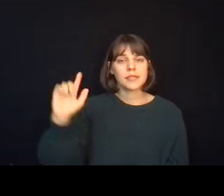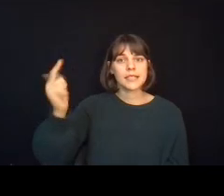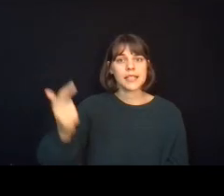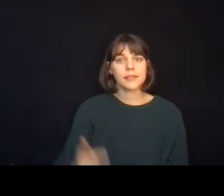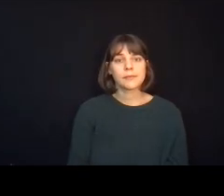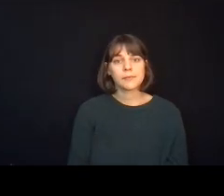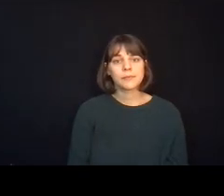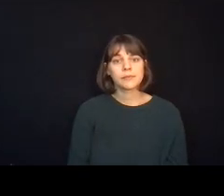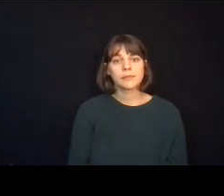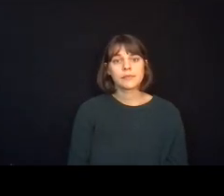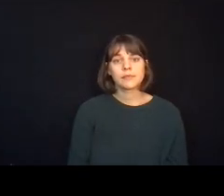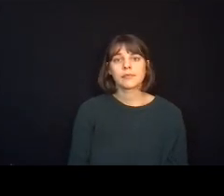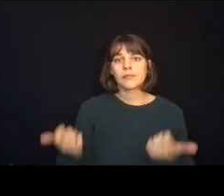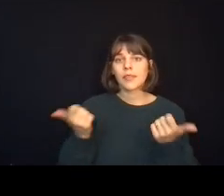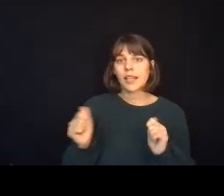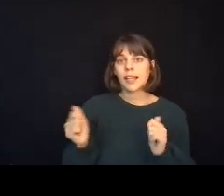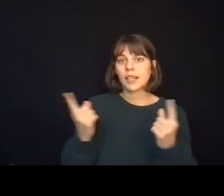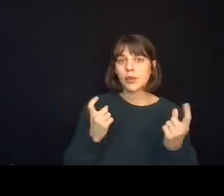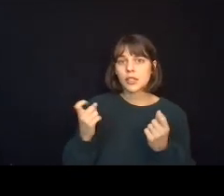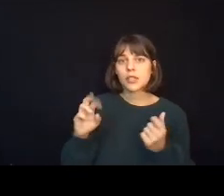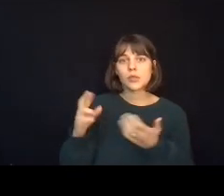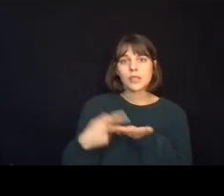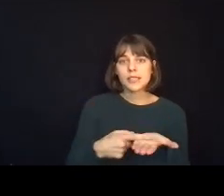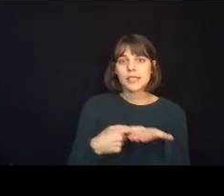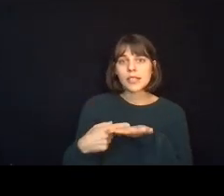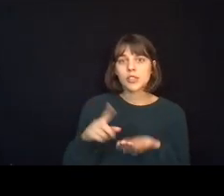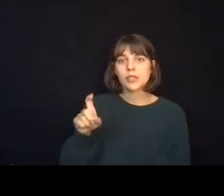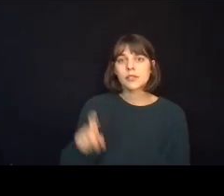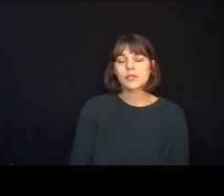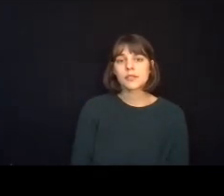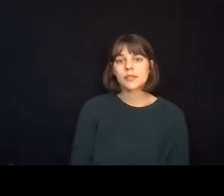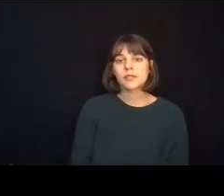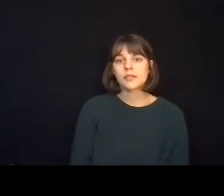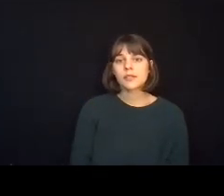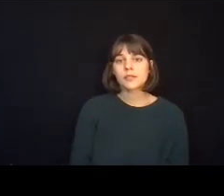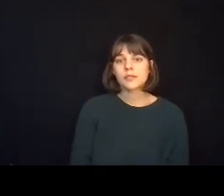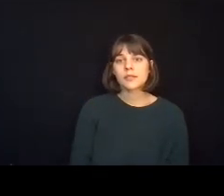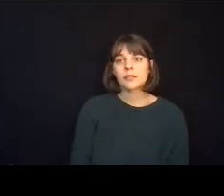Second. Any questions or discussion?